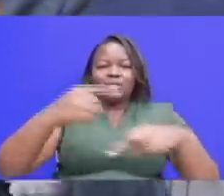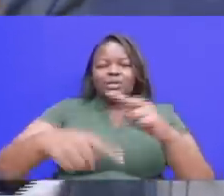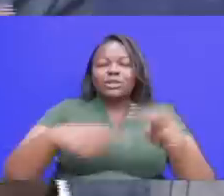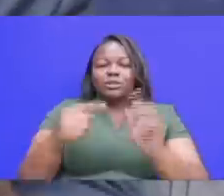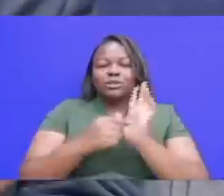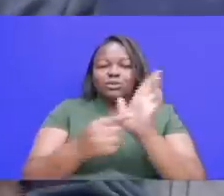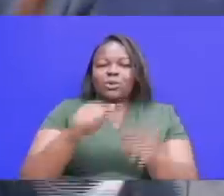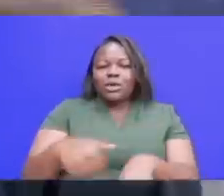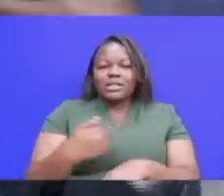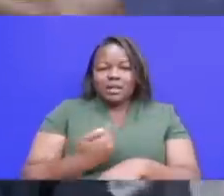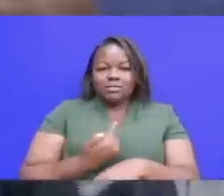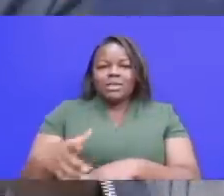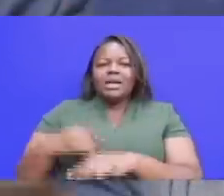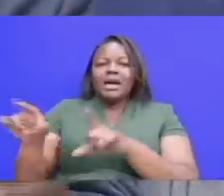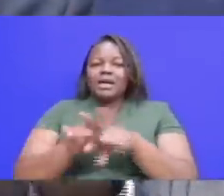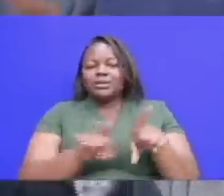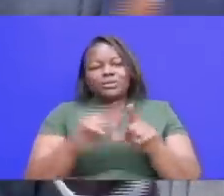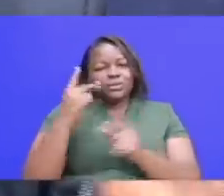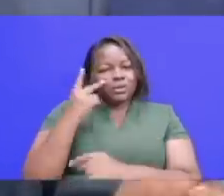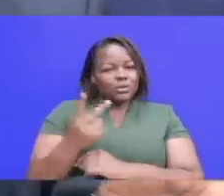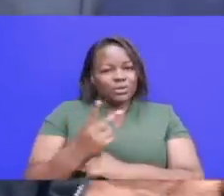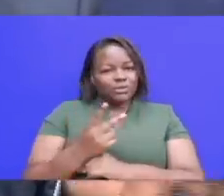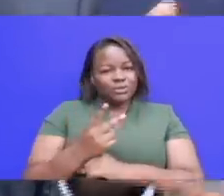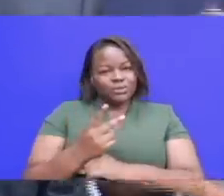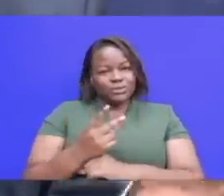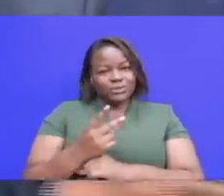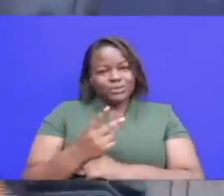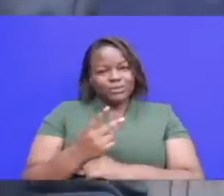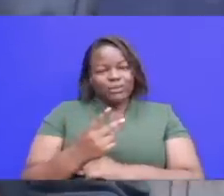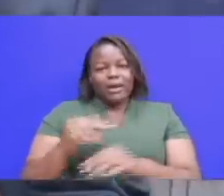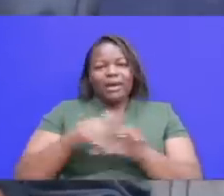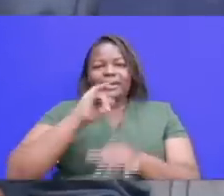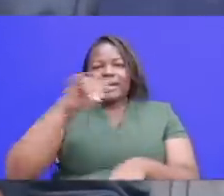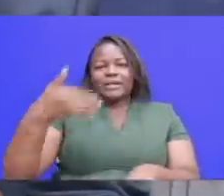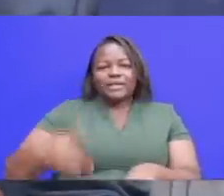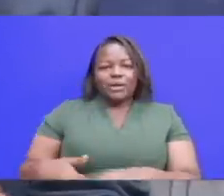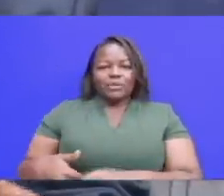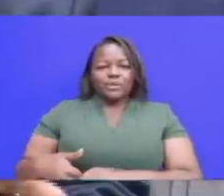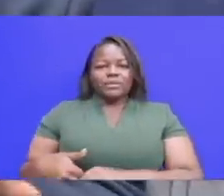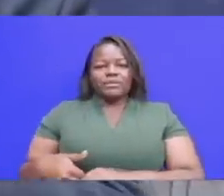itself. We saw it, like you have said, in Jacob. Mm.